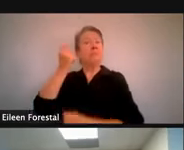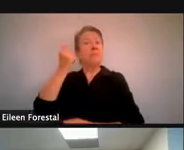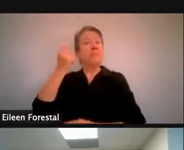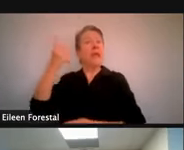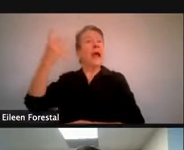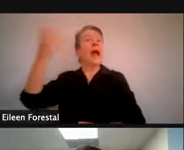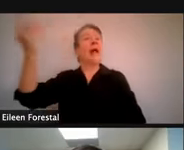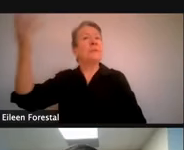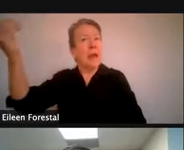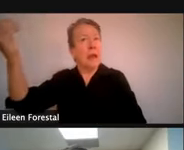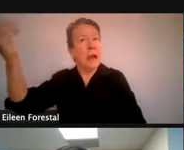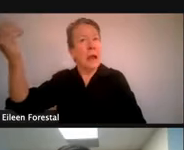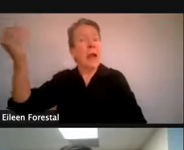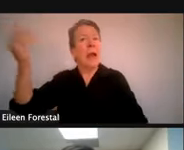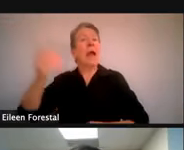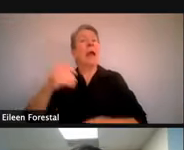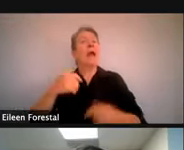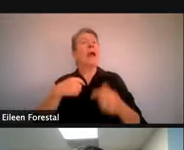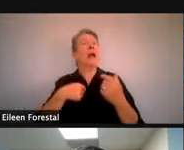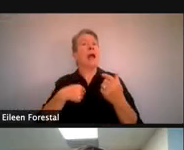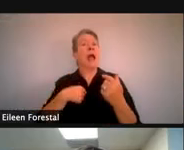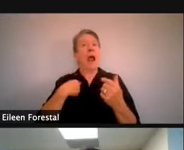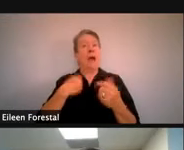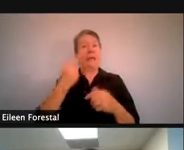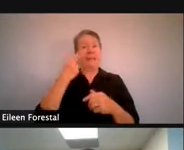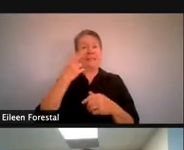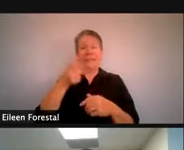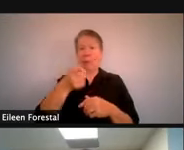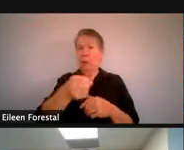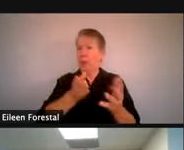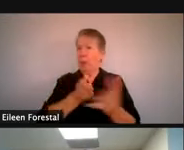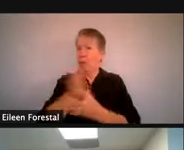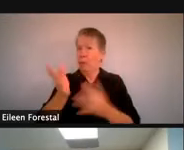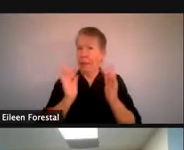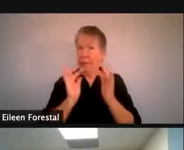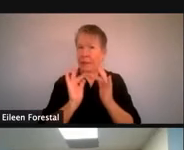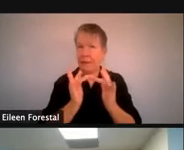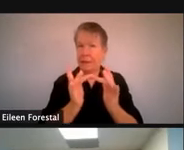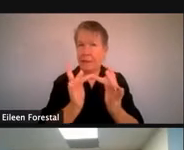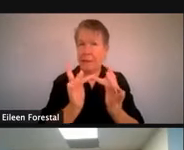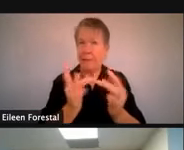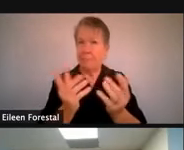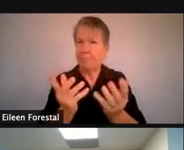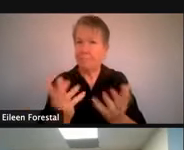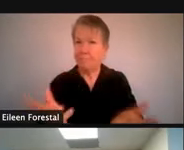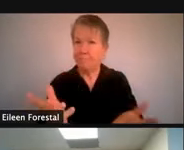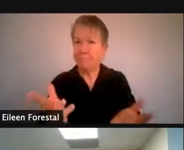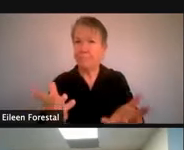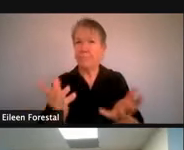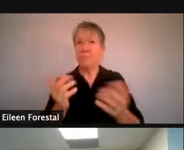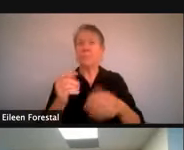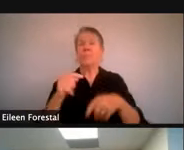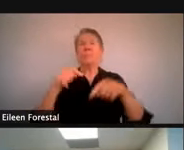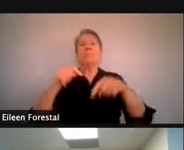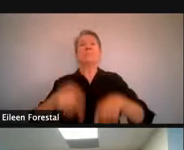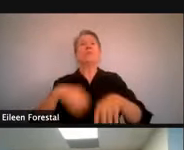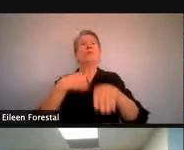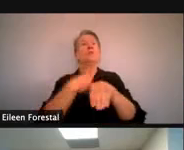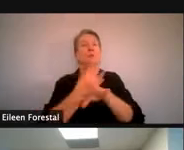you electronically unless you hear otherwise for the most part tomorrow, Saturday, and Sunday. And we'll be back in this format on Monday.